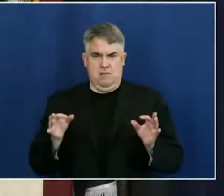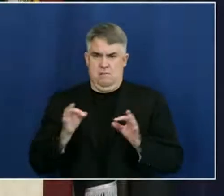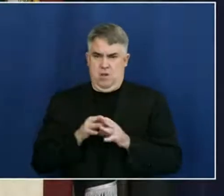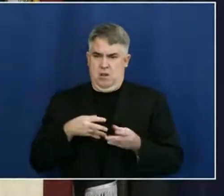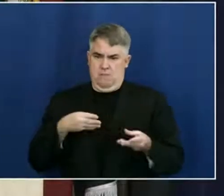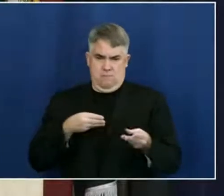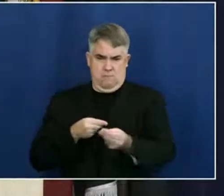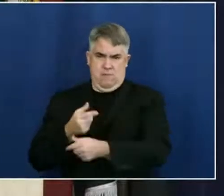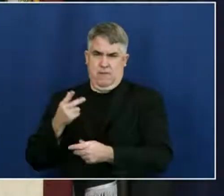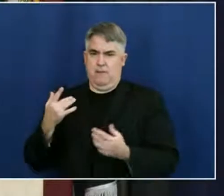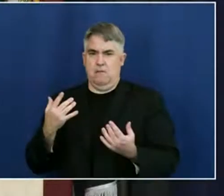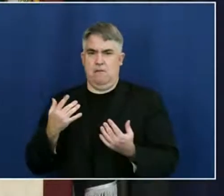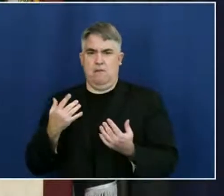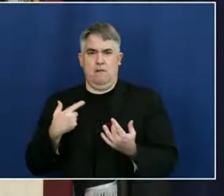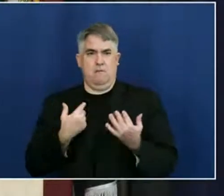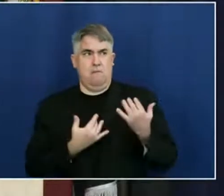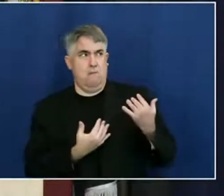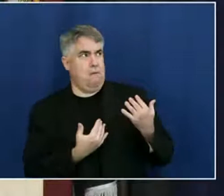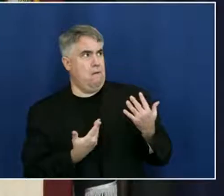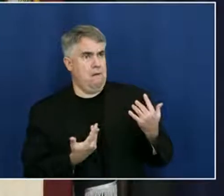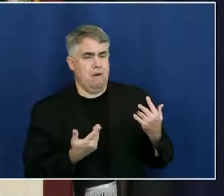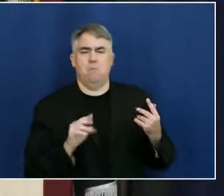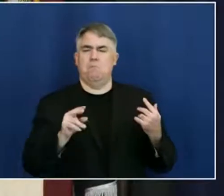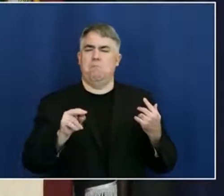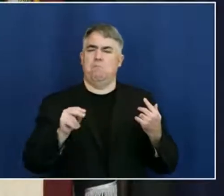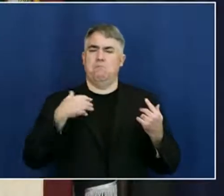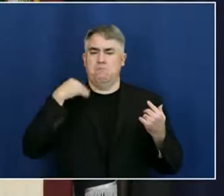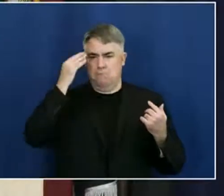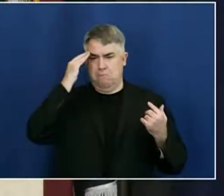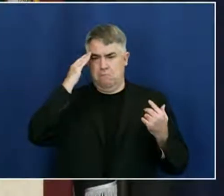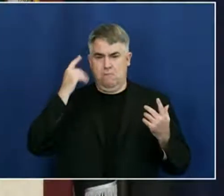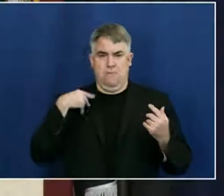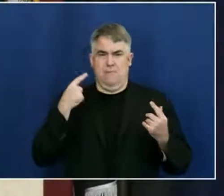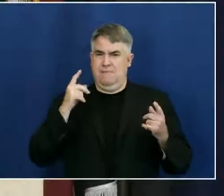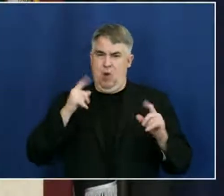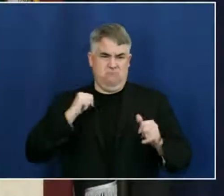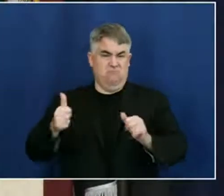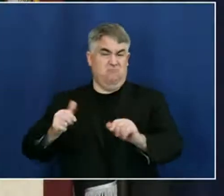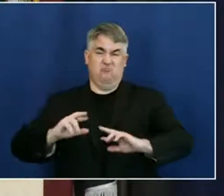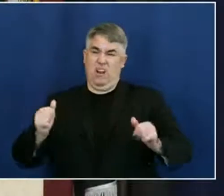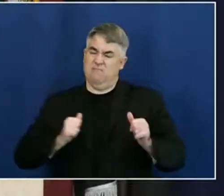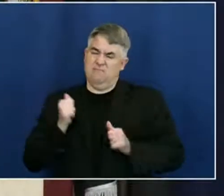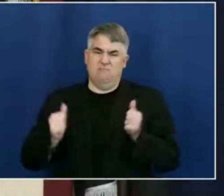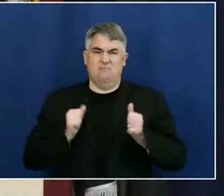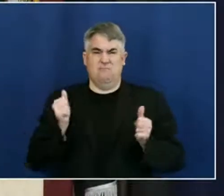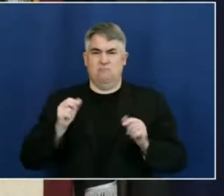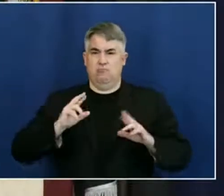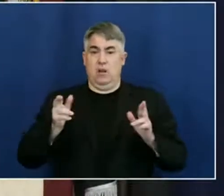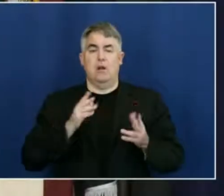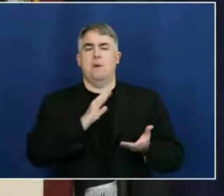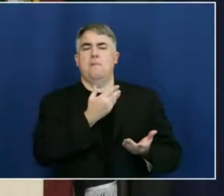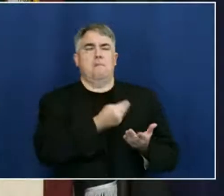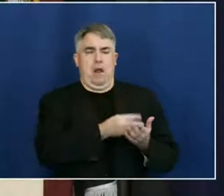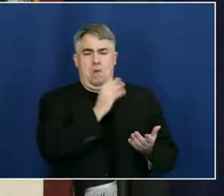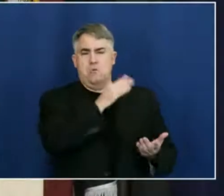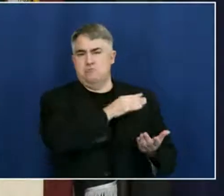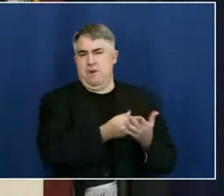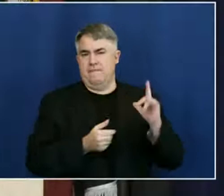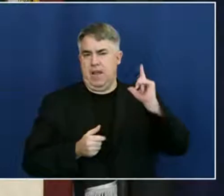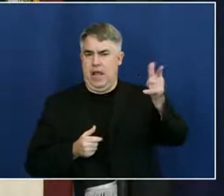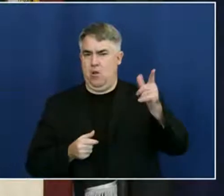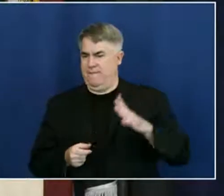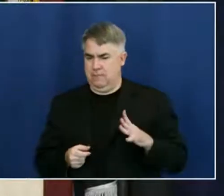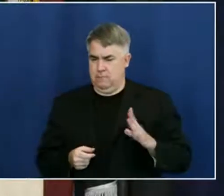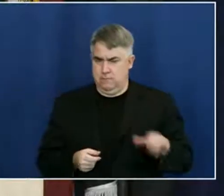the early decision to just go and expend the funds, believing the funds will come. I am more encouraged now than I